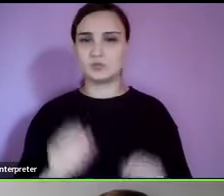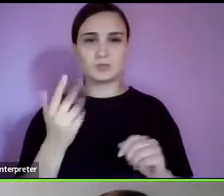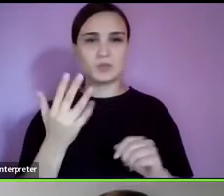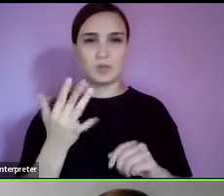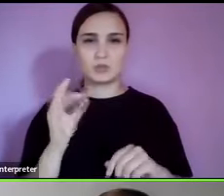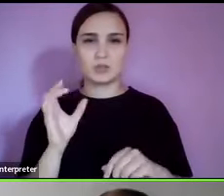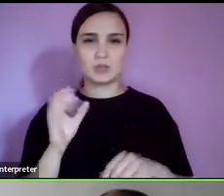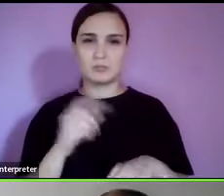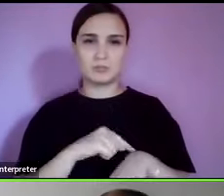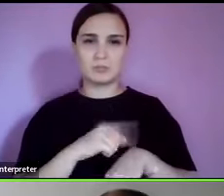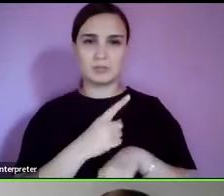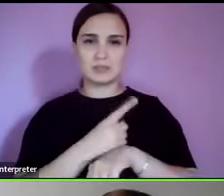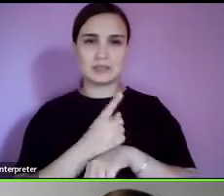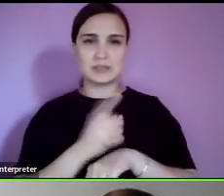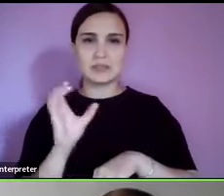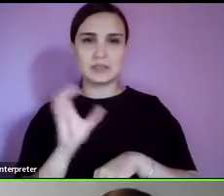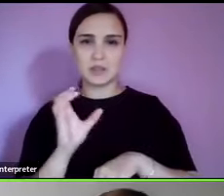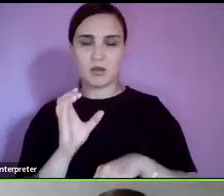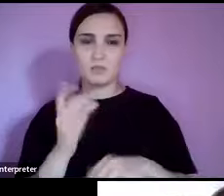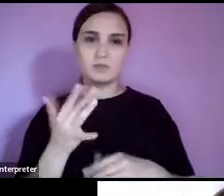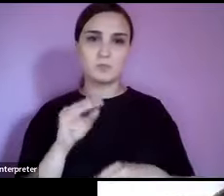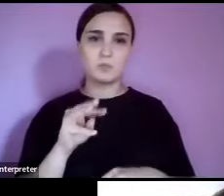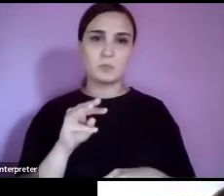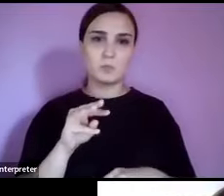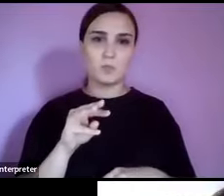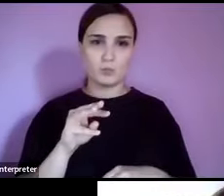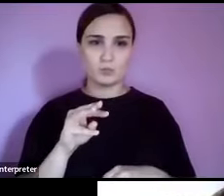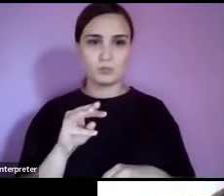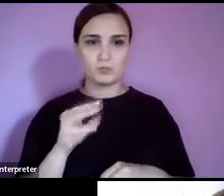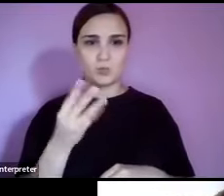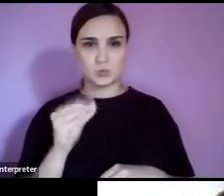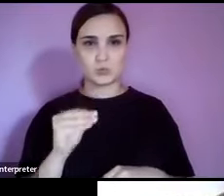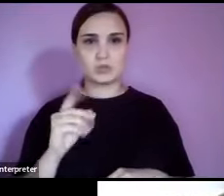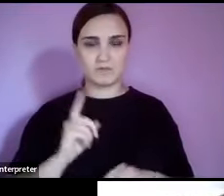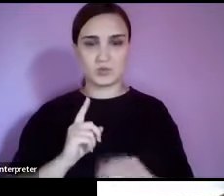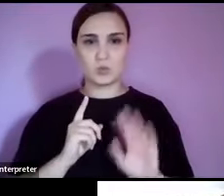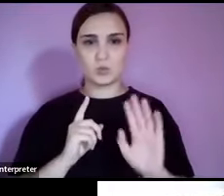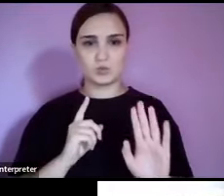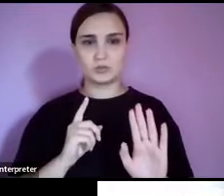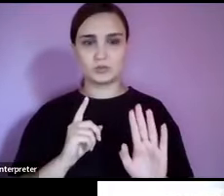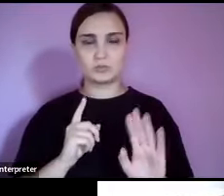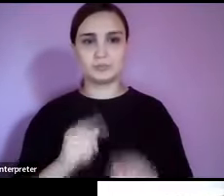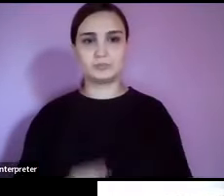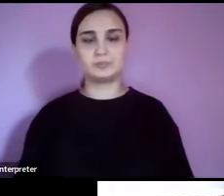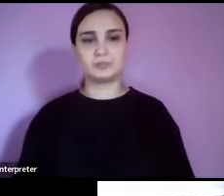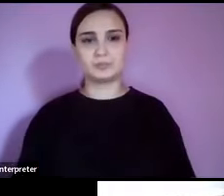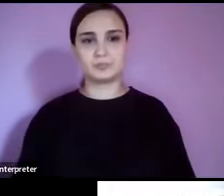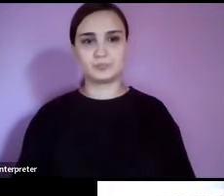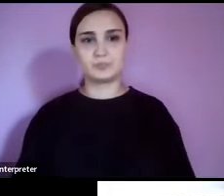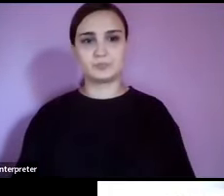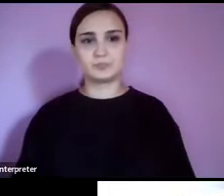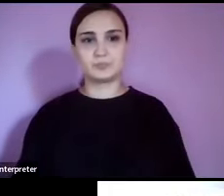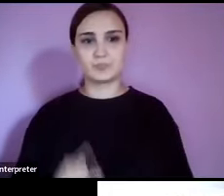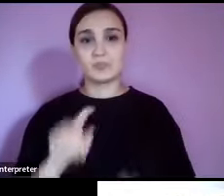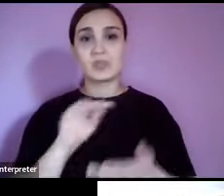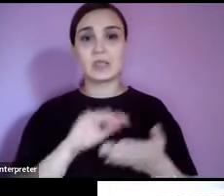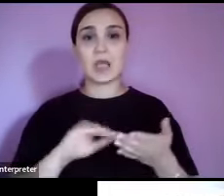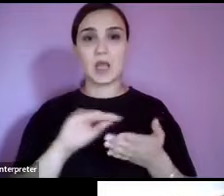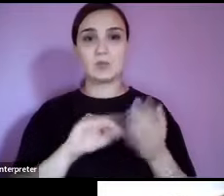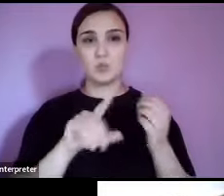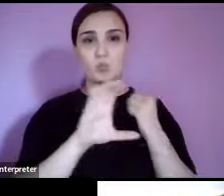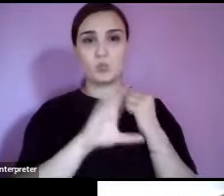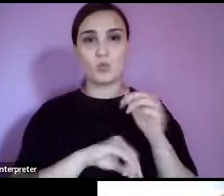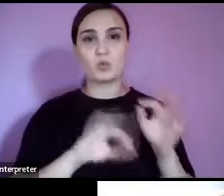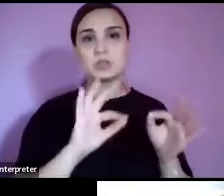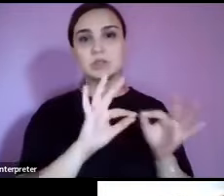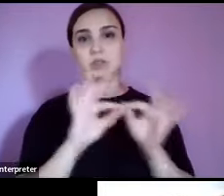to minute, and if not, then I would ask you to repeat the last sentence because the